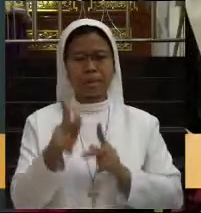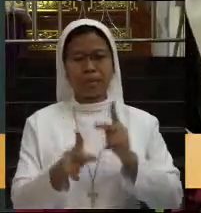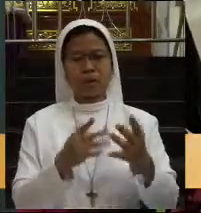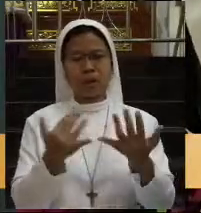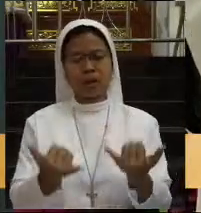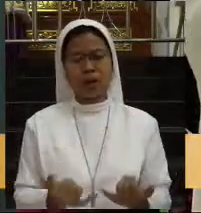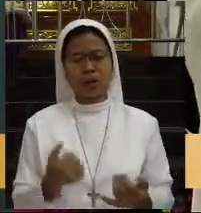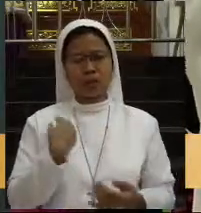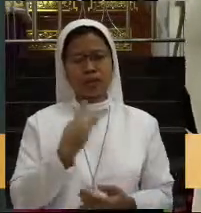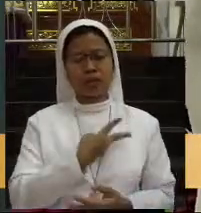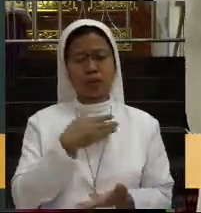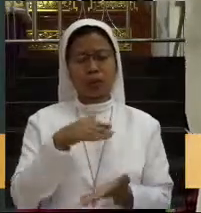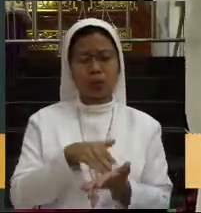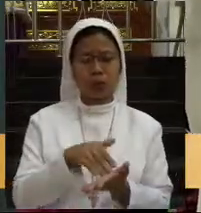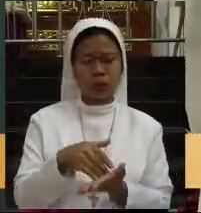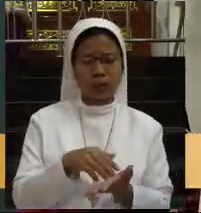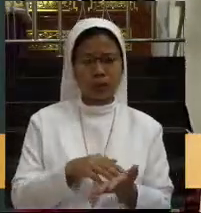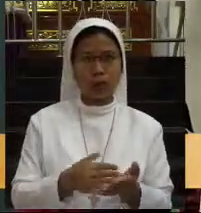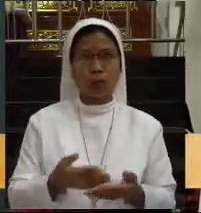superficial,